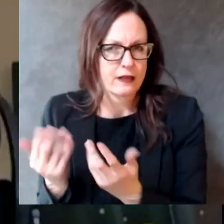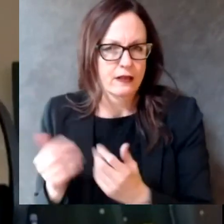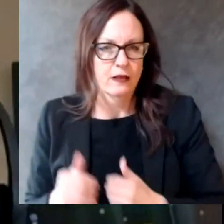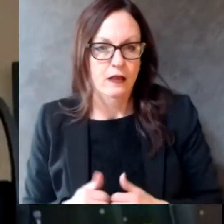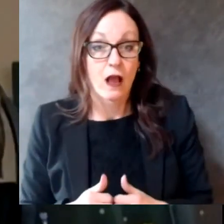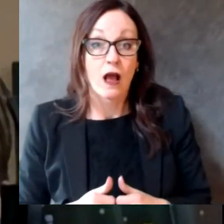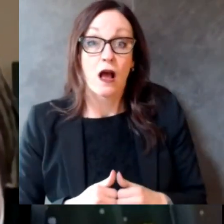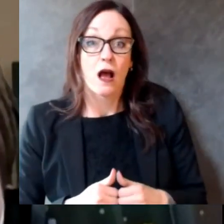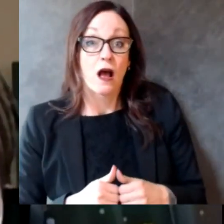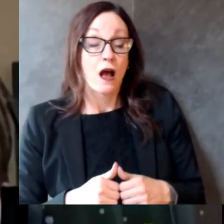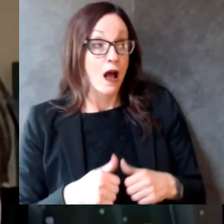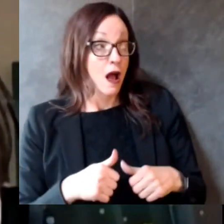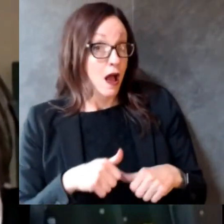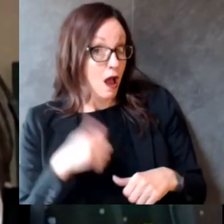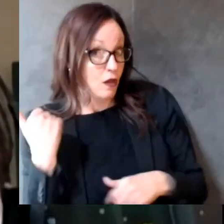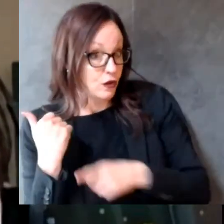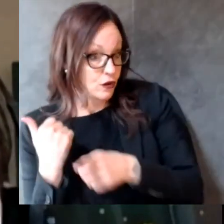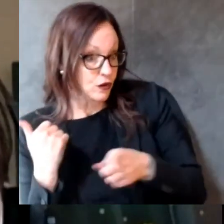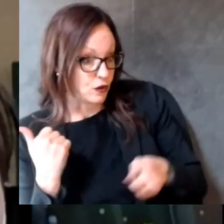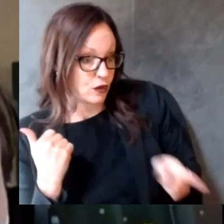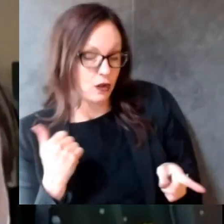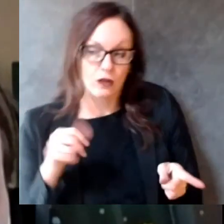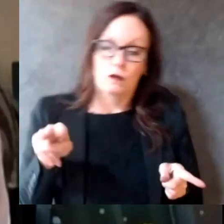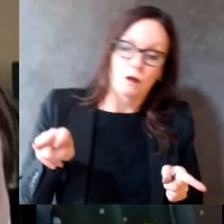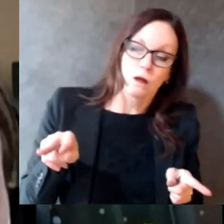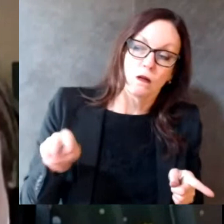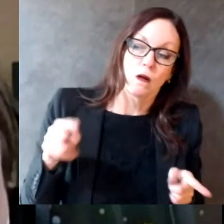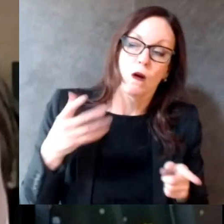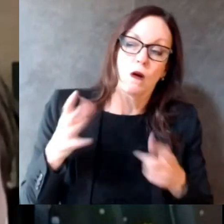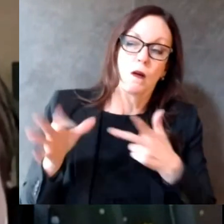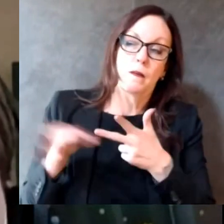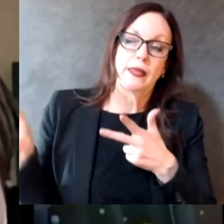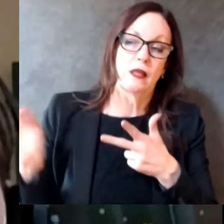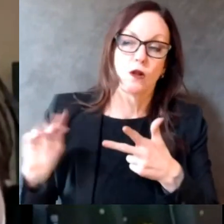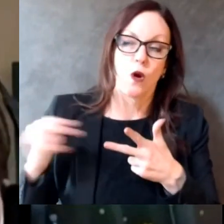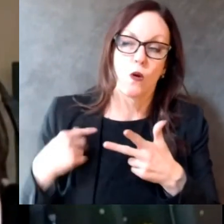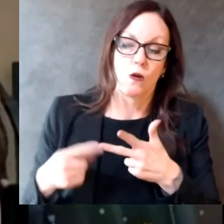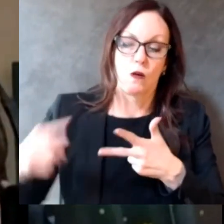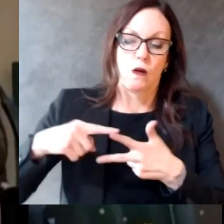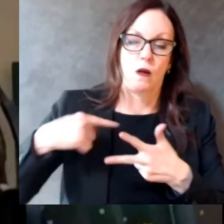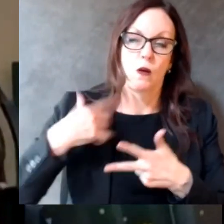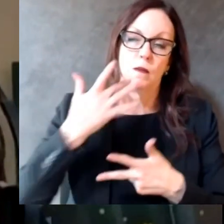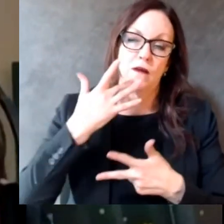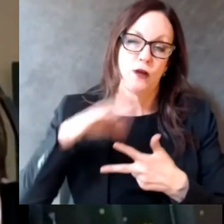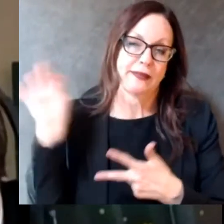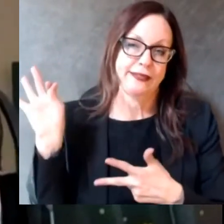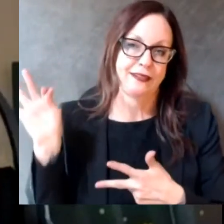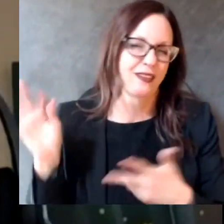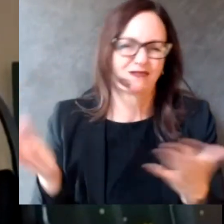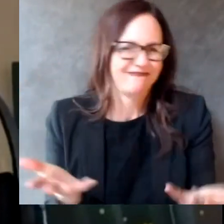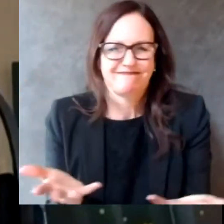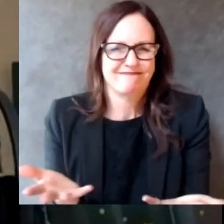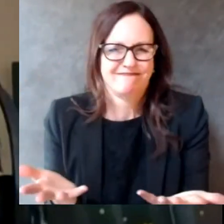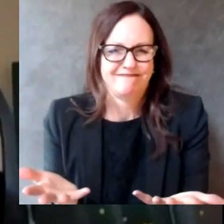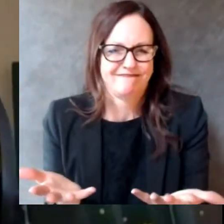We'll have to get back to our vaccine team to answer that question for you. What I can tell you is